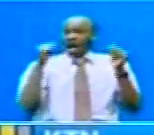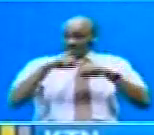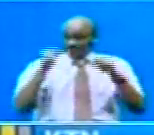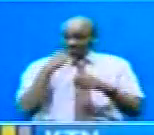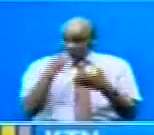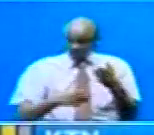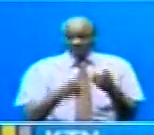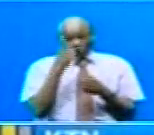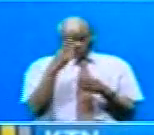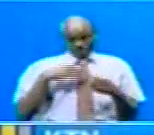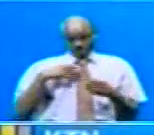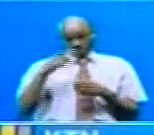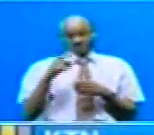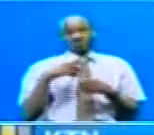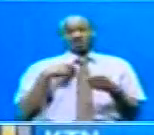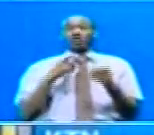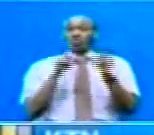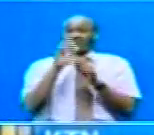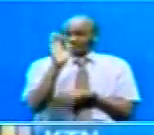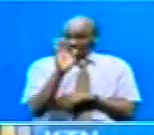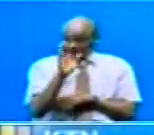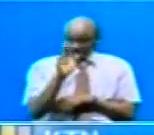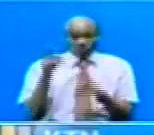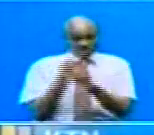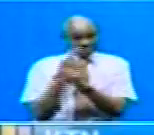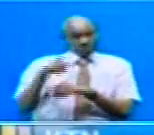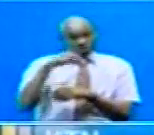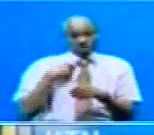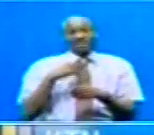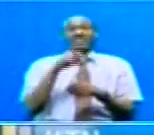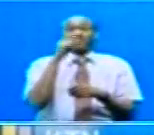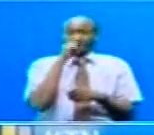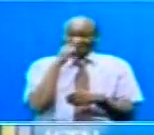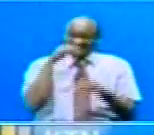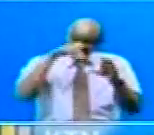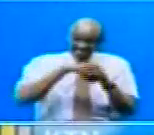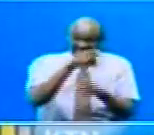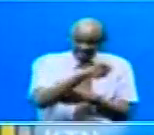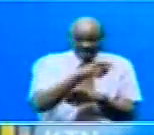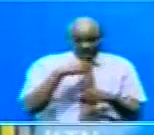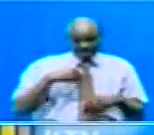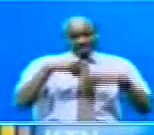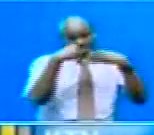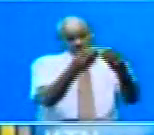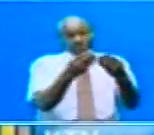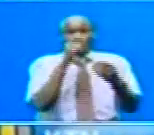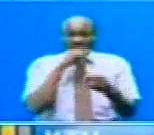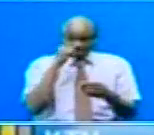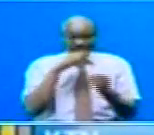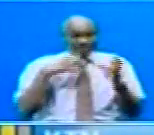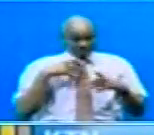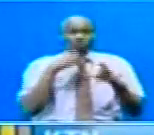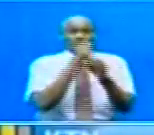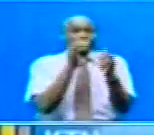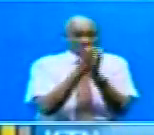allows tour operators take their tourists to convenient locations inside Tanzania and then hand them over to Tanzanian